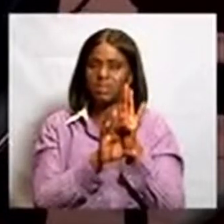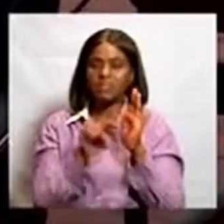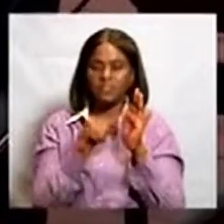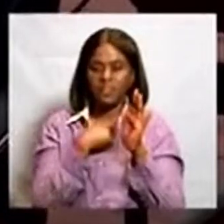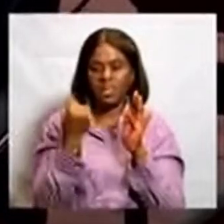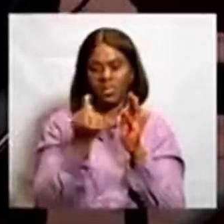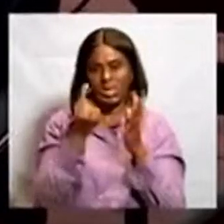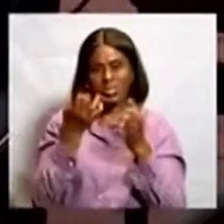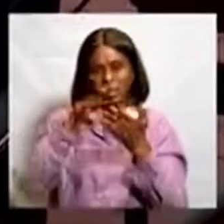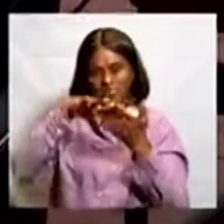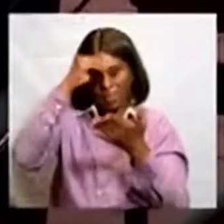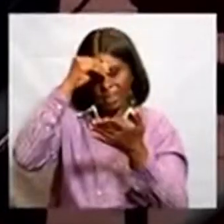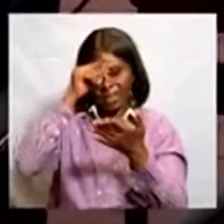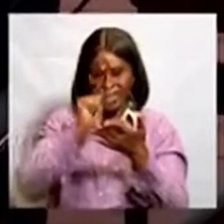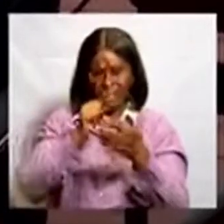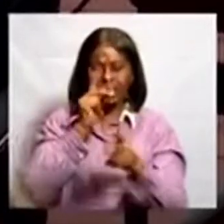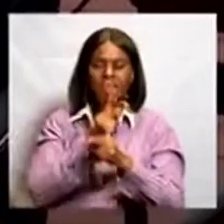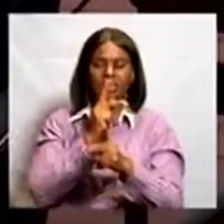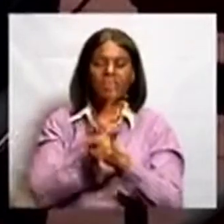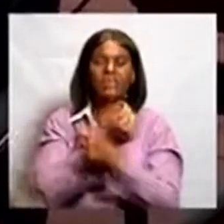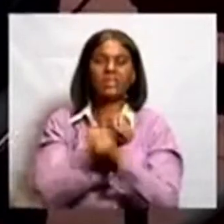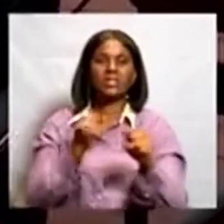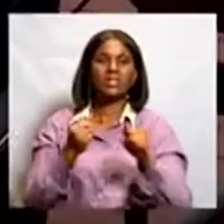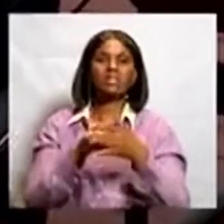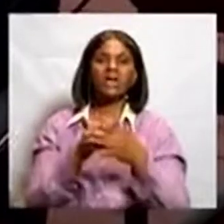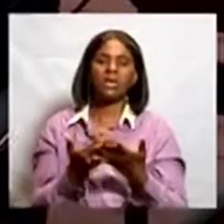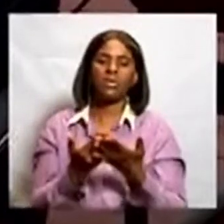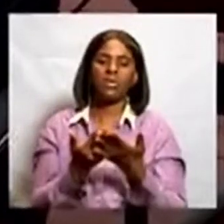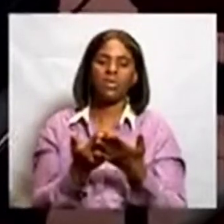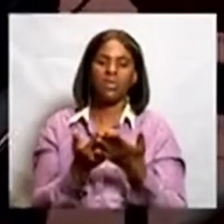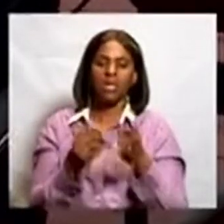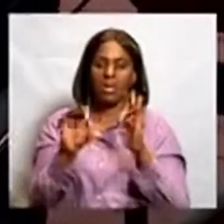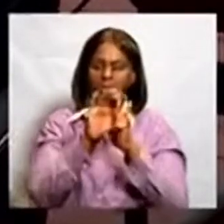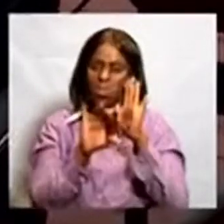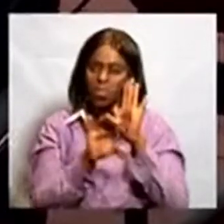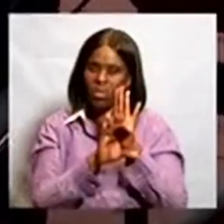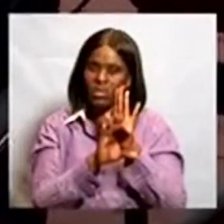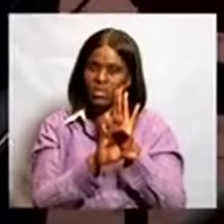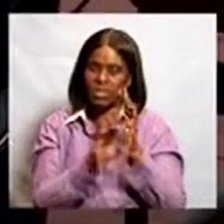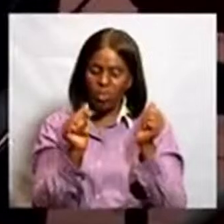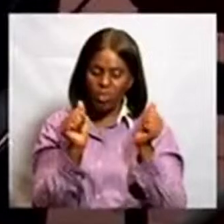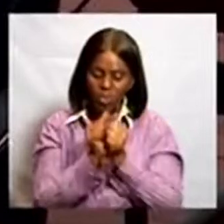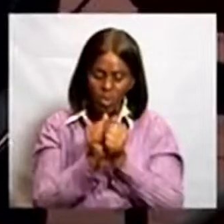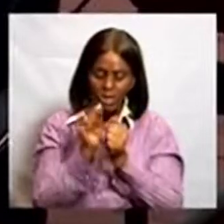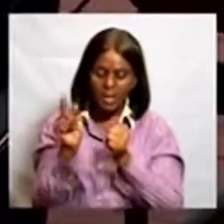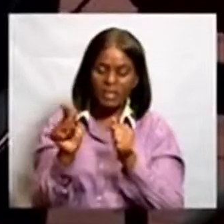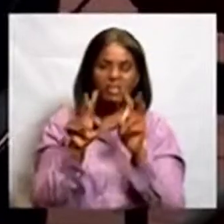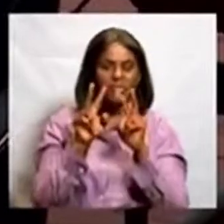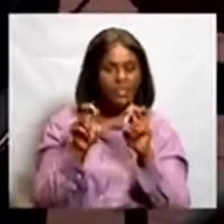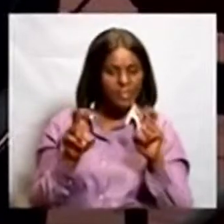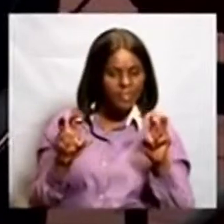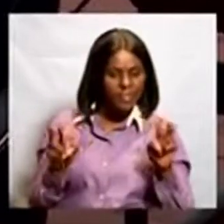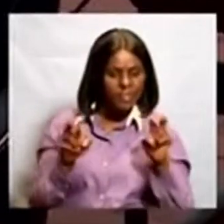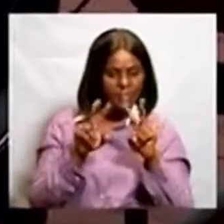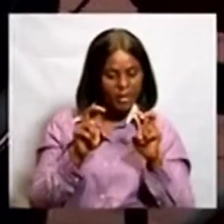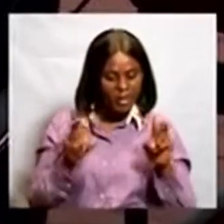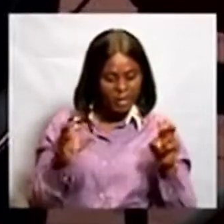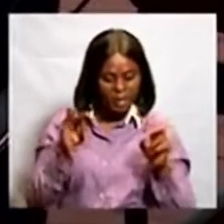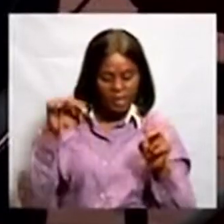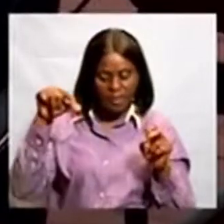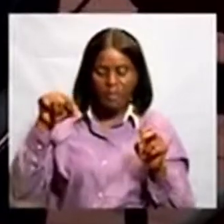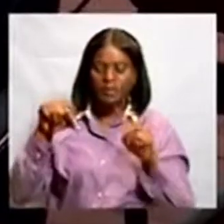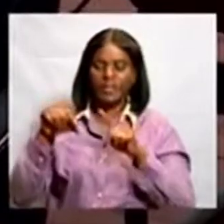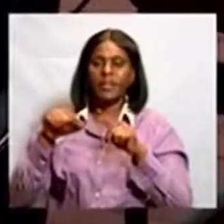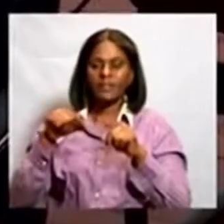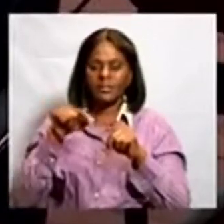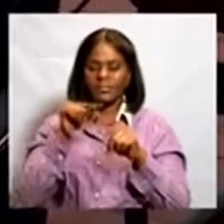to learn how secure the barcode is as regards to the verification of qualifications.